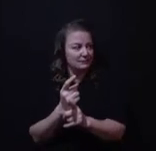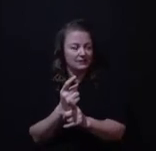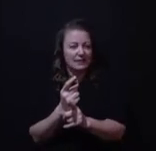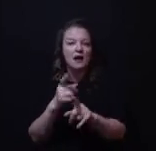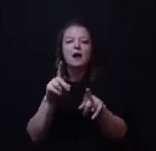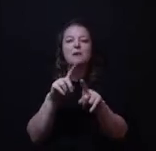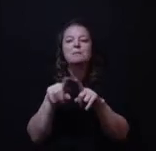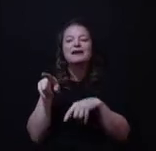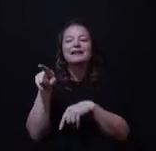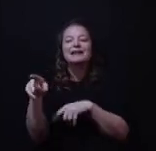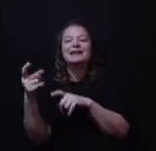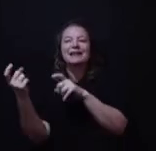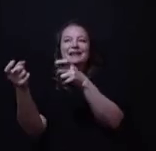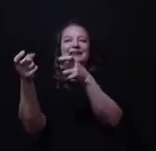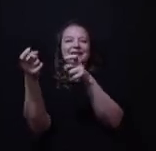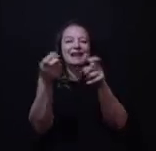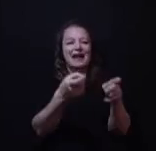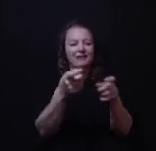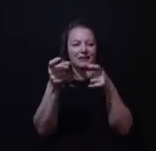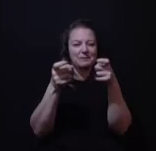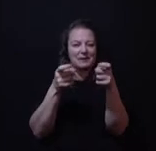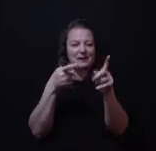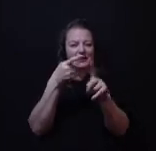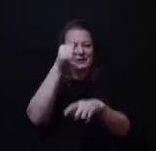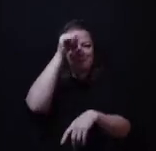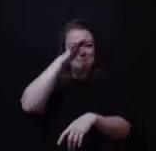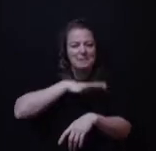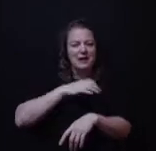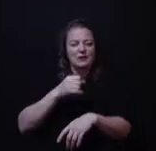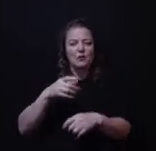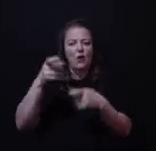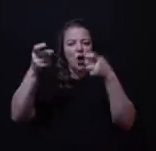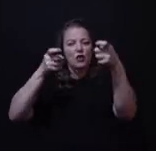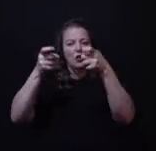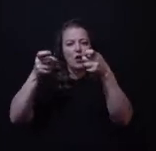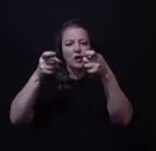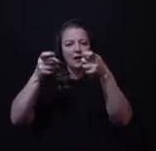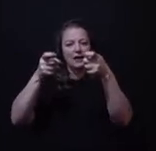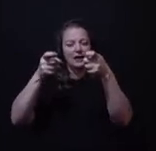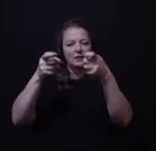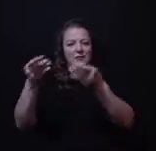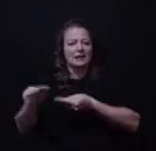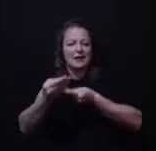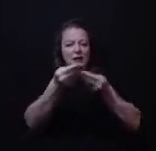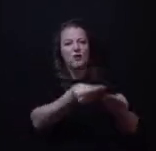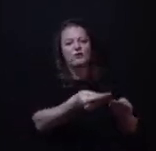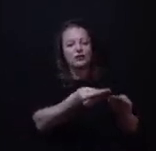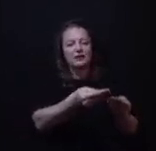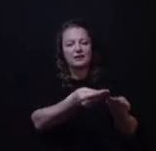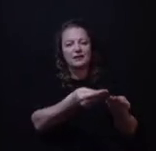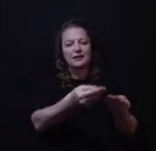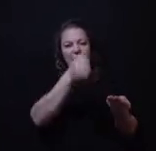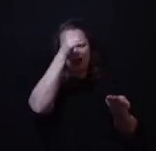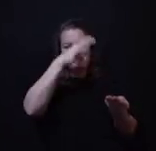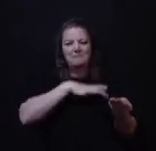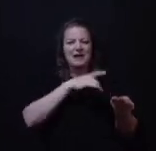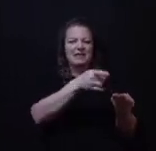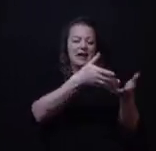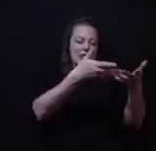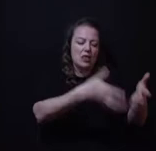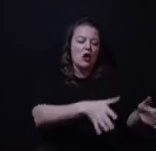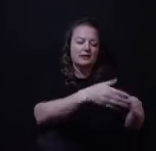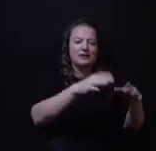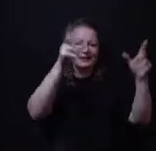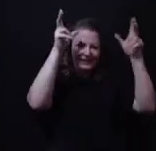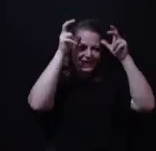gave dominion to man. Some authority was handed over. Man lost it to Satan. Jesus